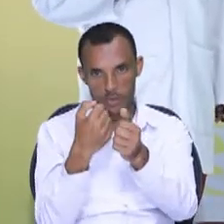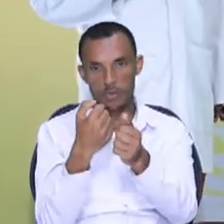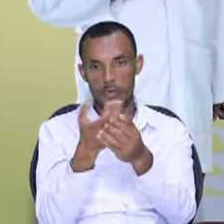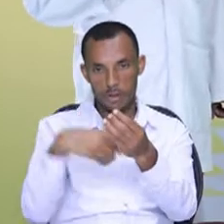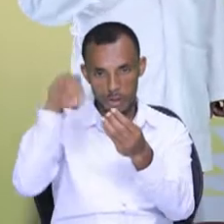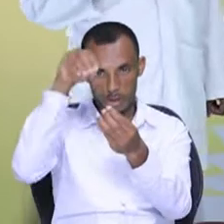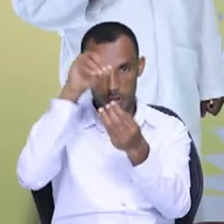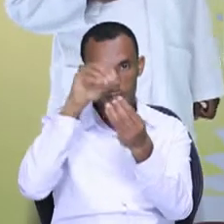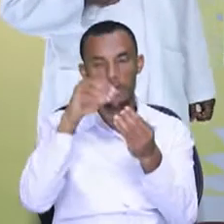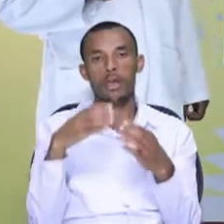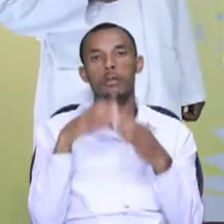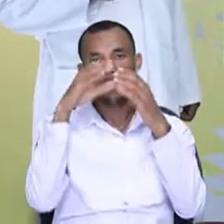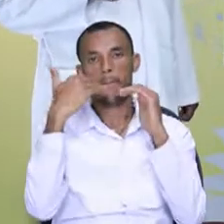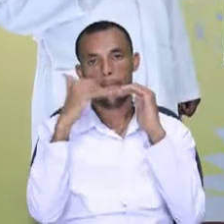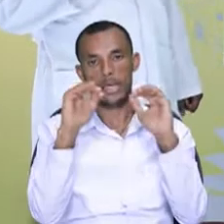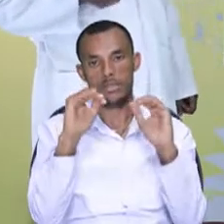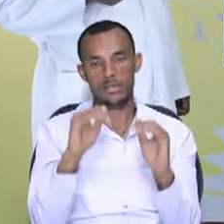increasing atomic mass.